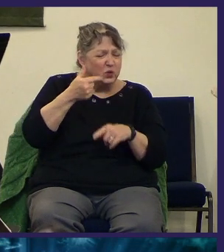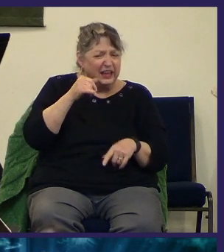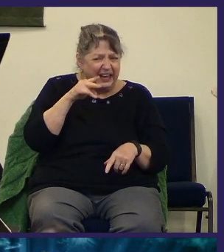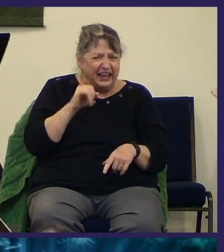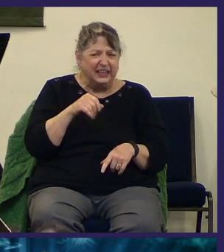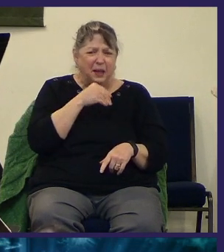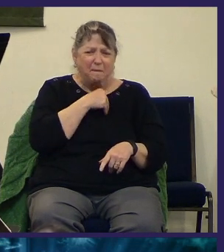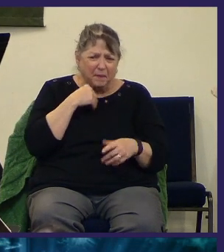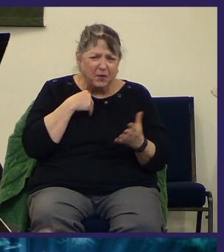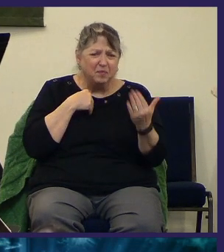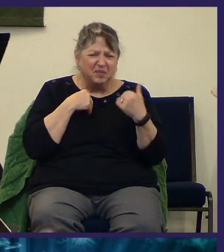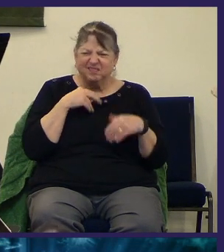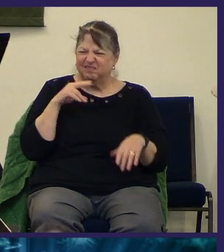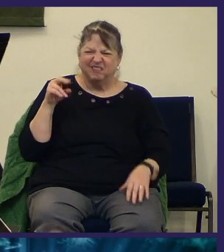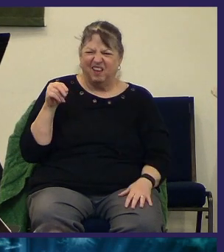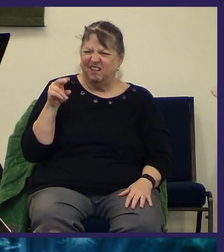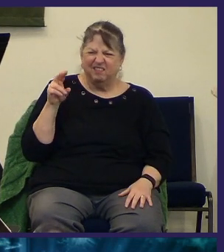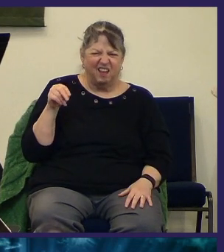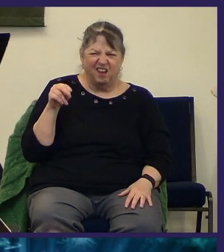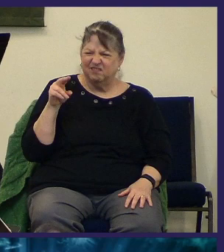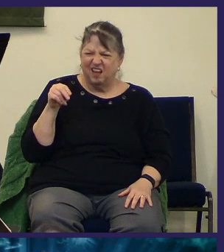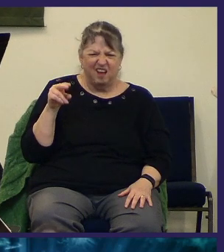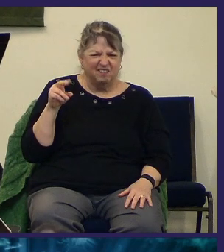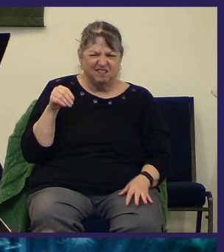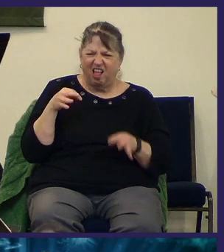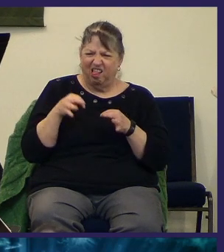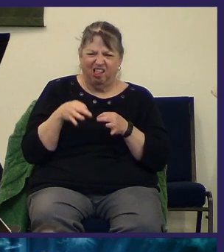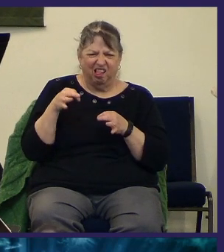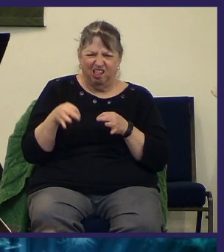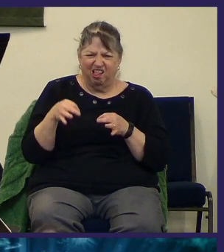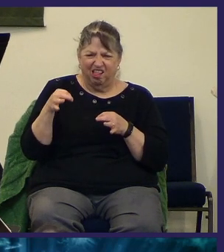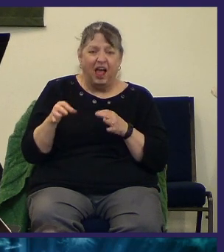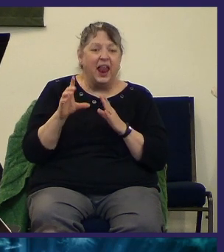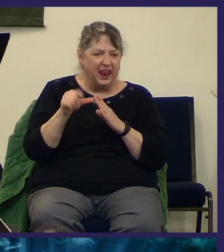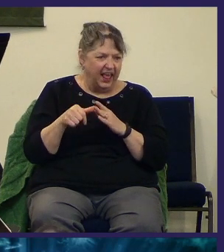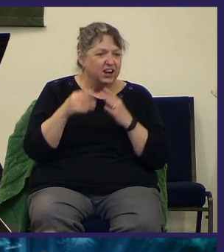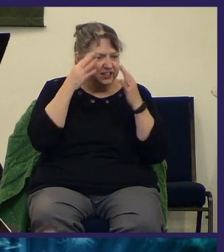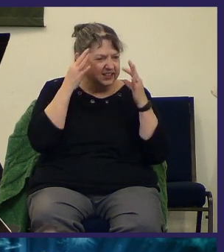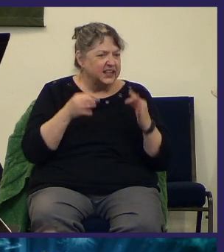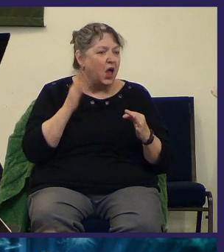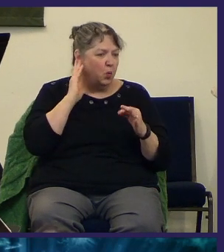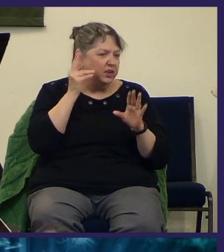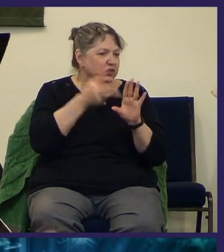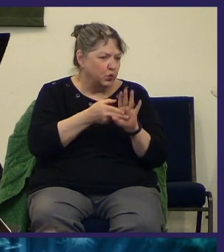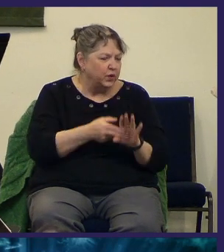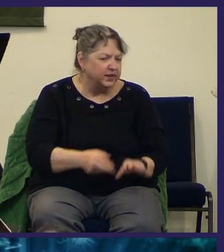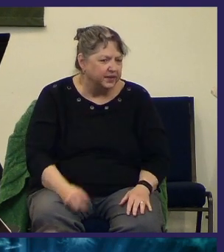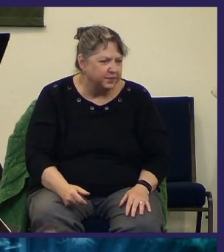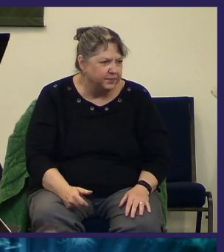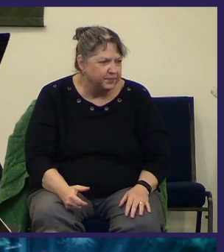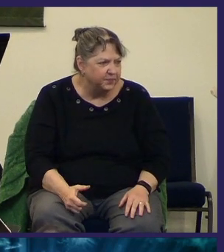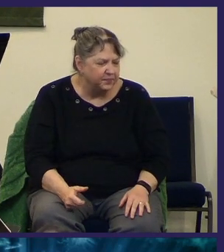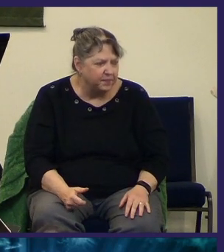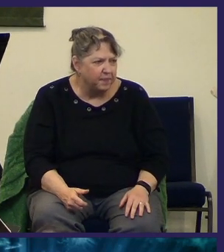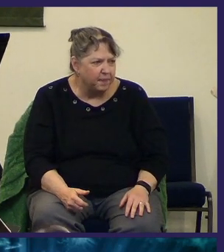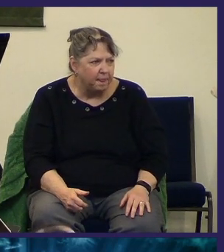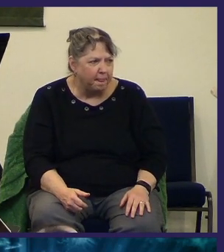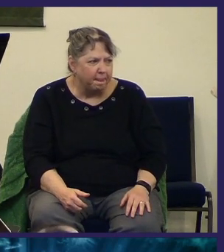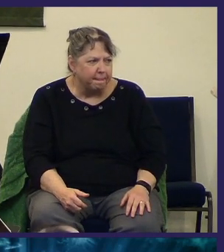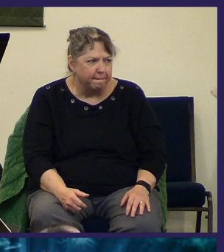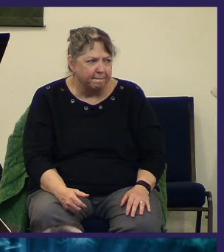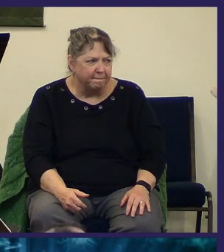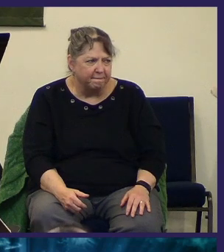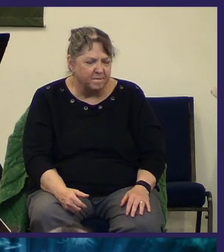can't do something 100 if i don't have time to do it i'm not going to do it so i waited for the opportunity was right and i